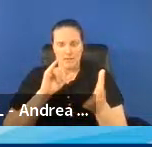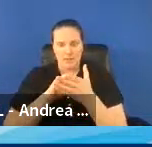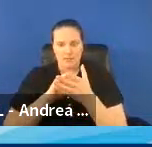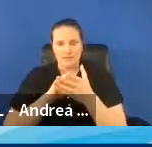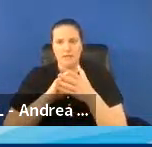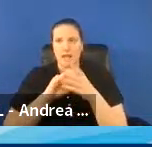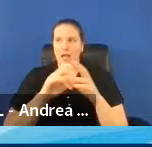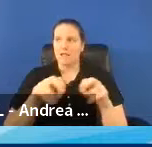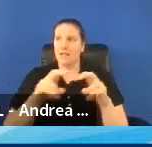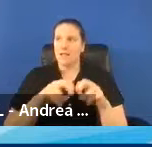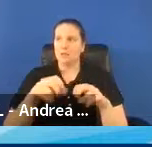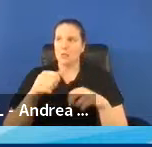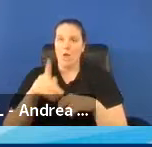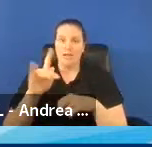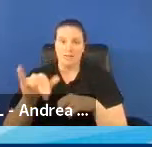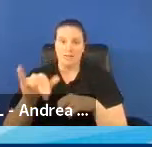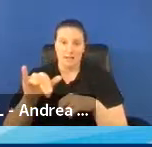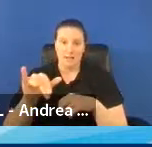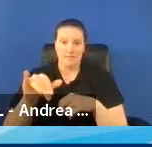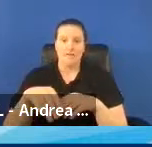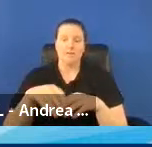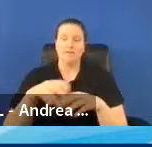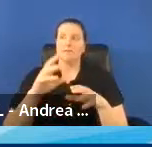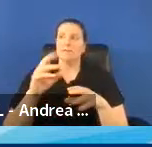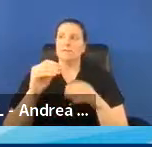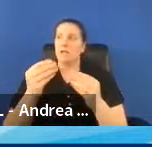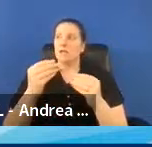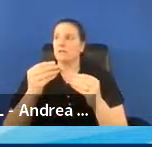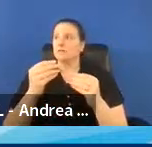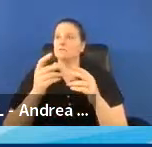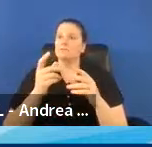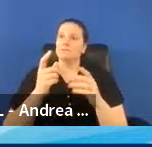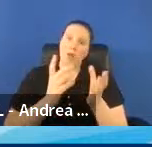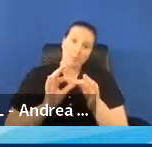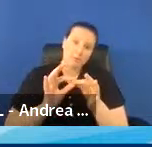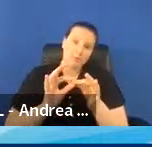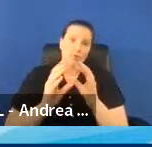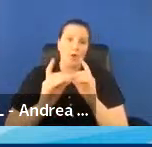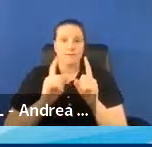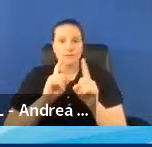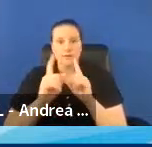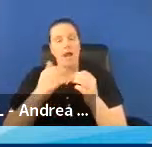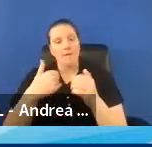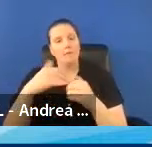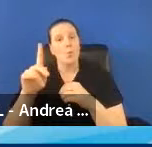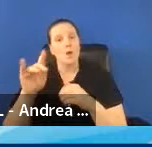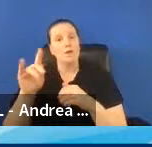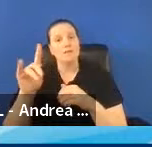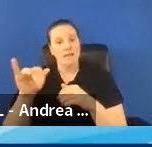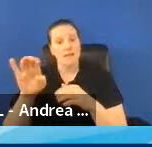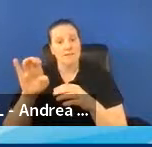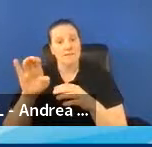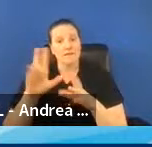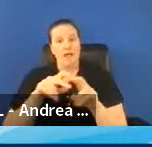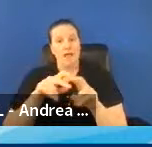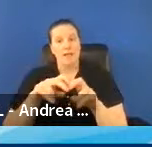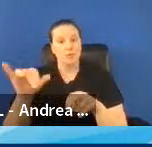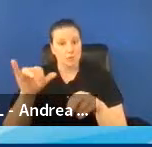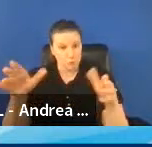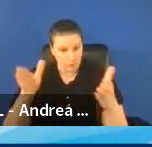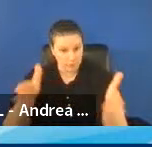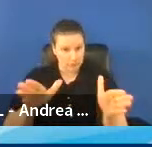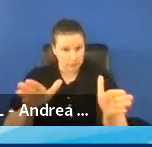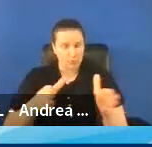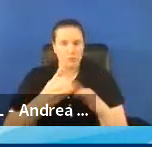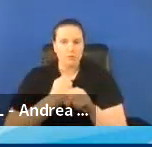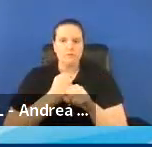data, such as comments and conversations, but it does have some quantitative analysis done. We received, as